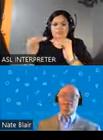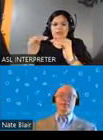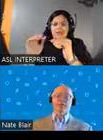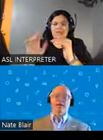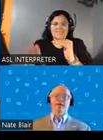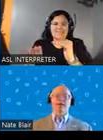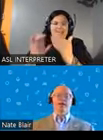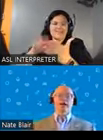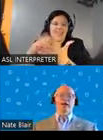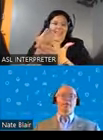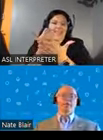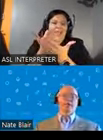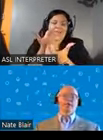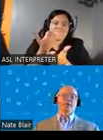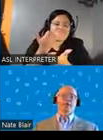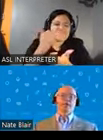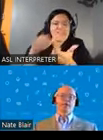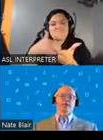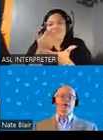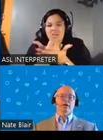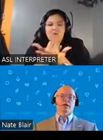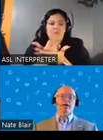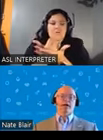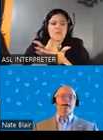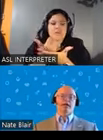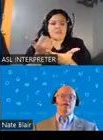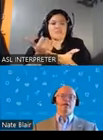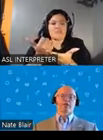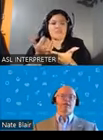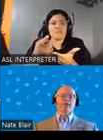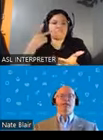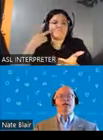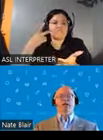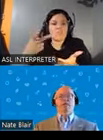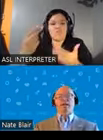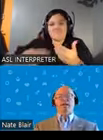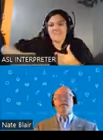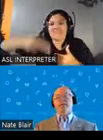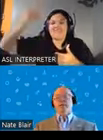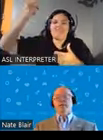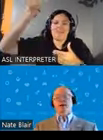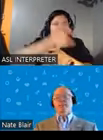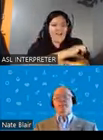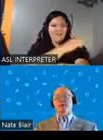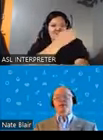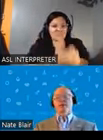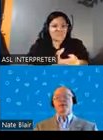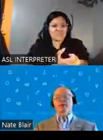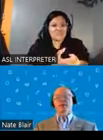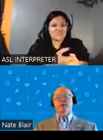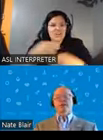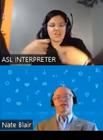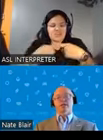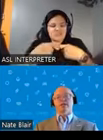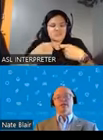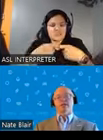economic to build out, particularly under high electricity rates. So you can see